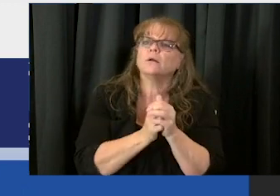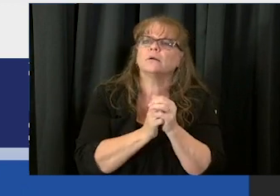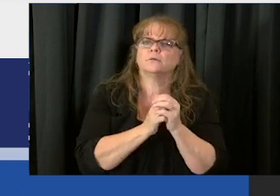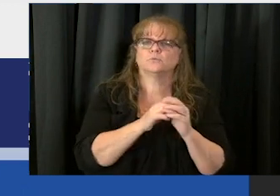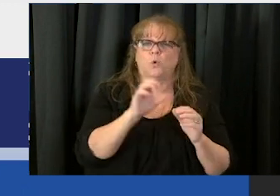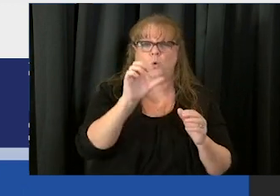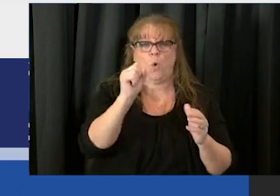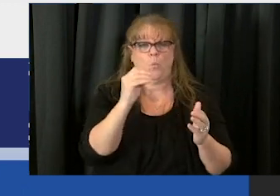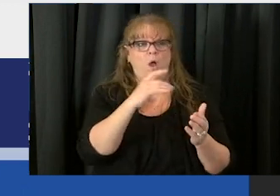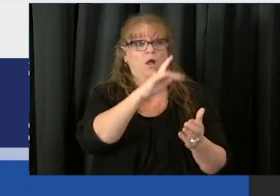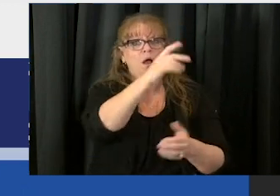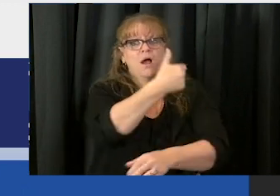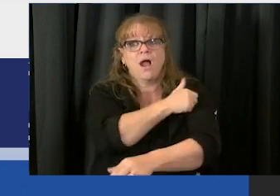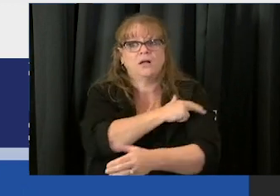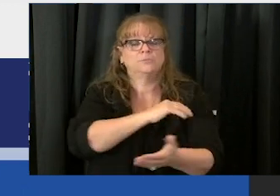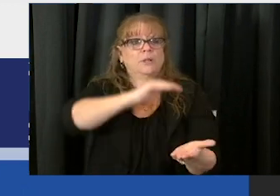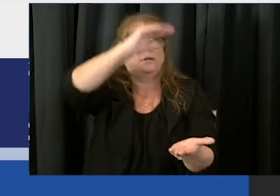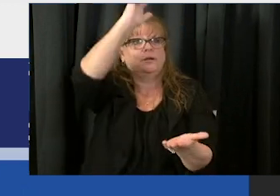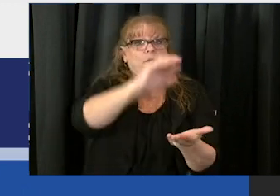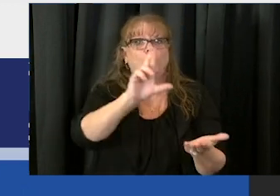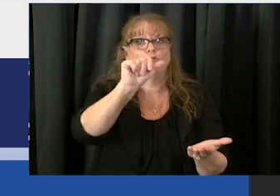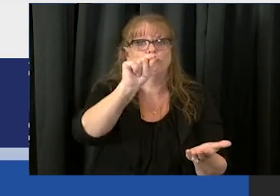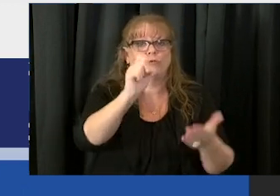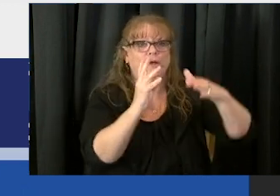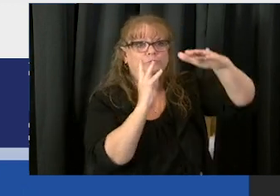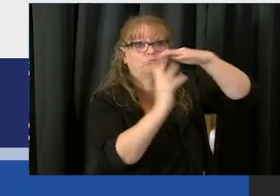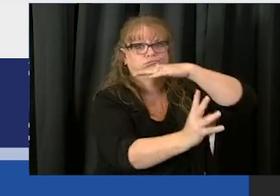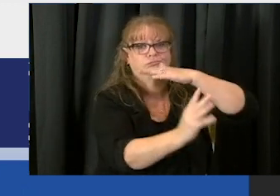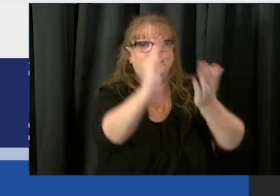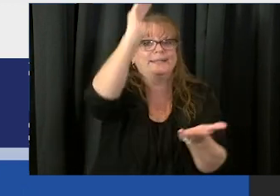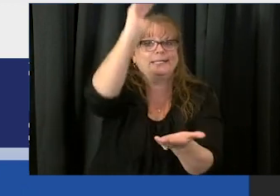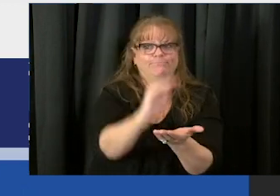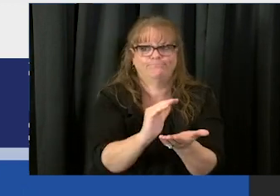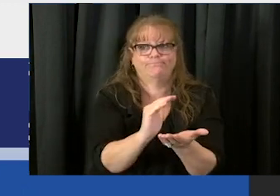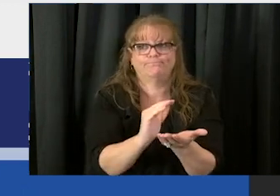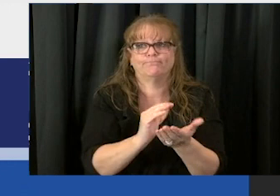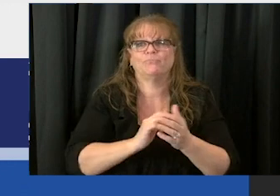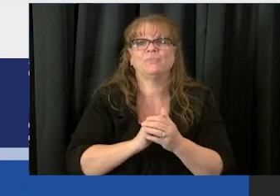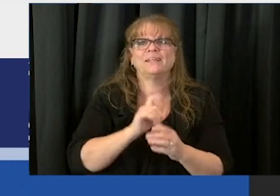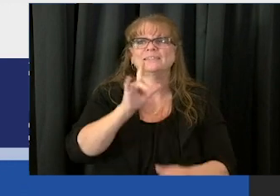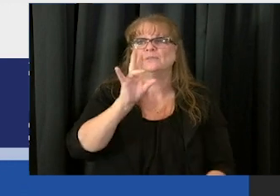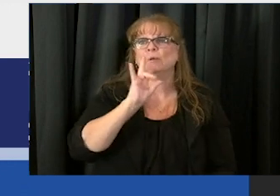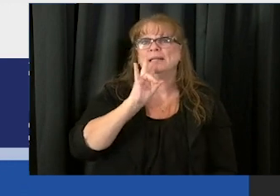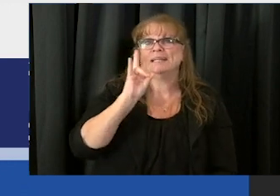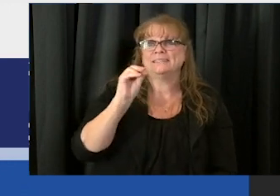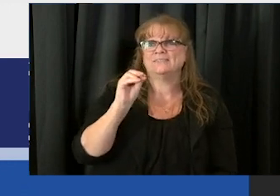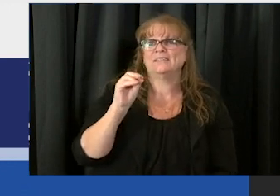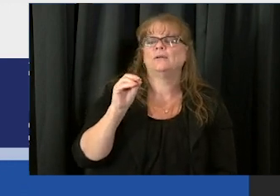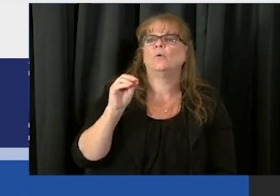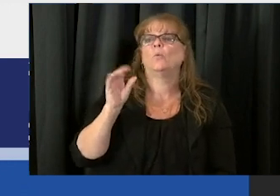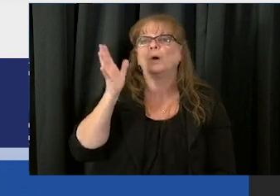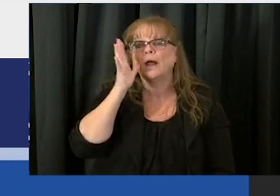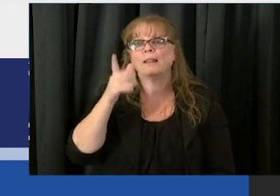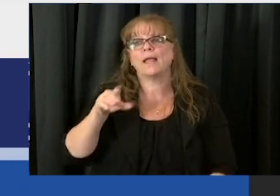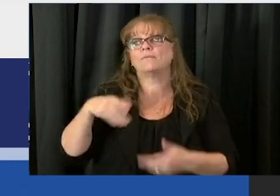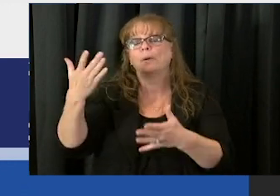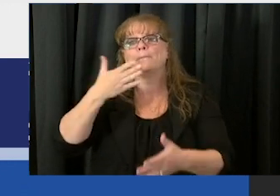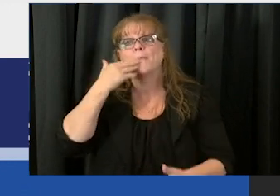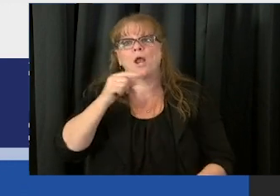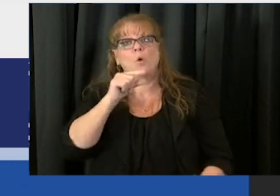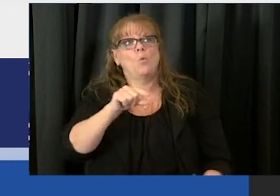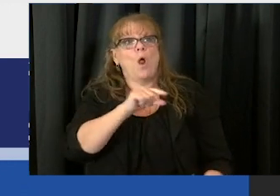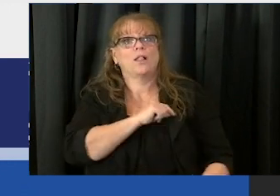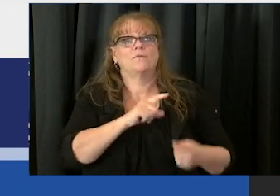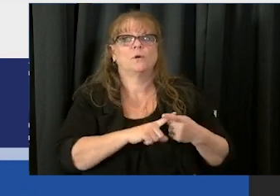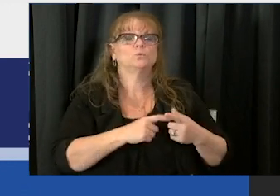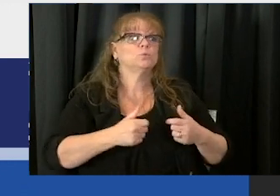and up so that they can enjoy many more years of their life in good health, and also have more of that normal socialization